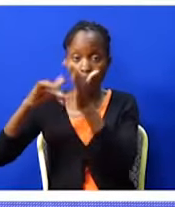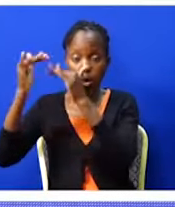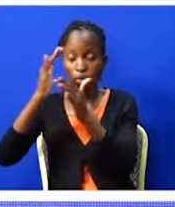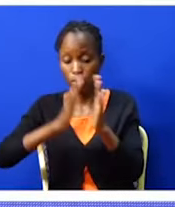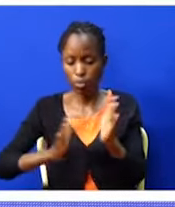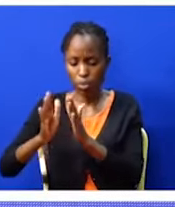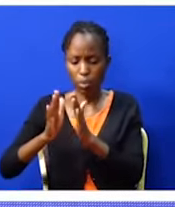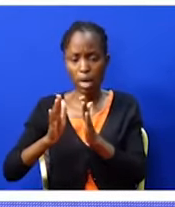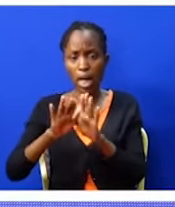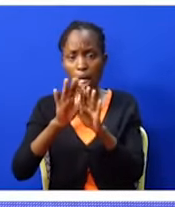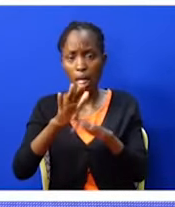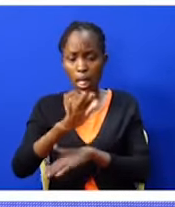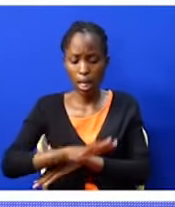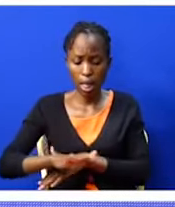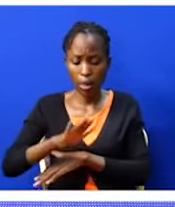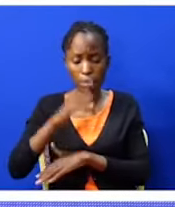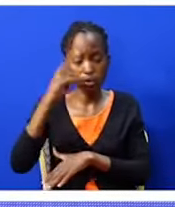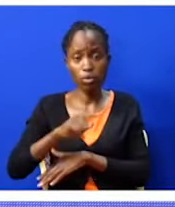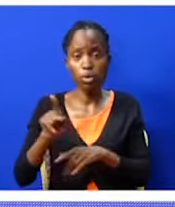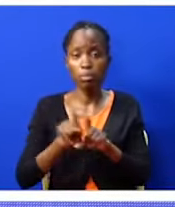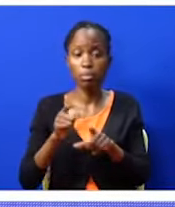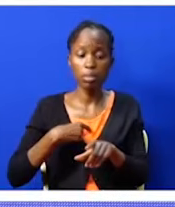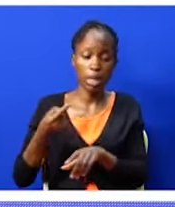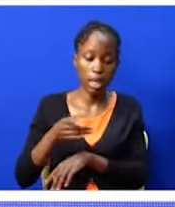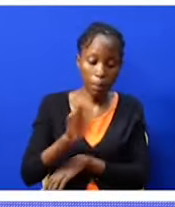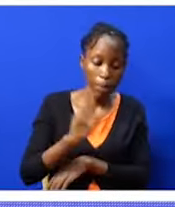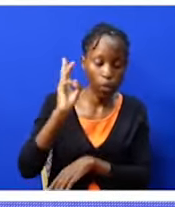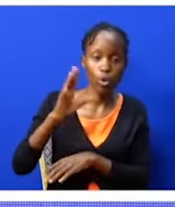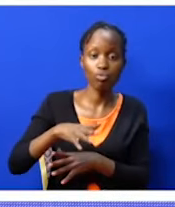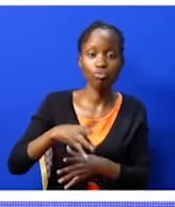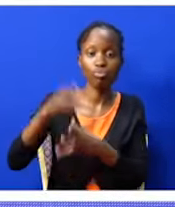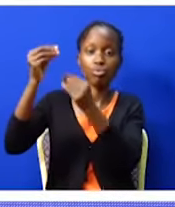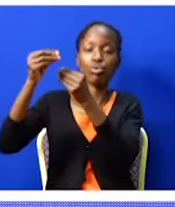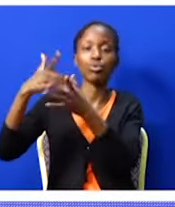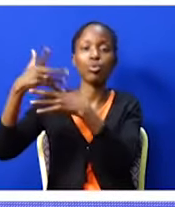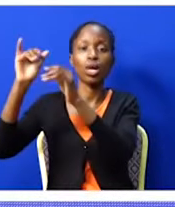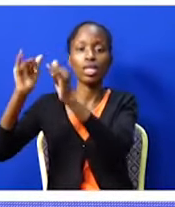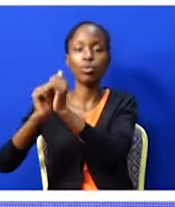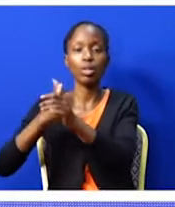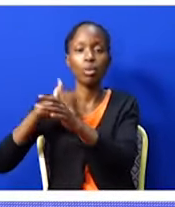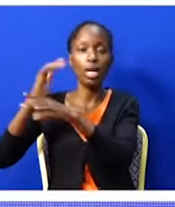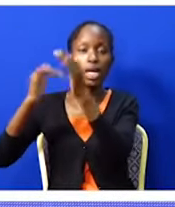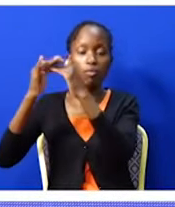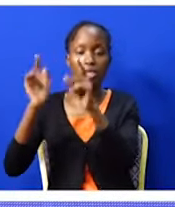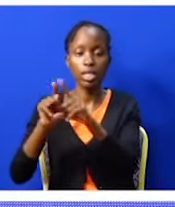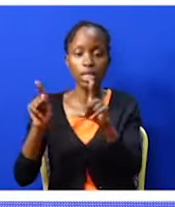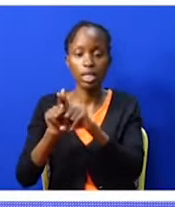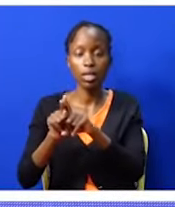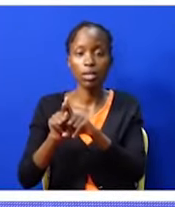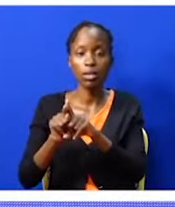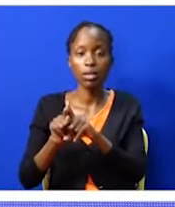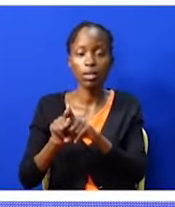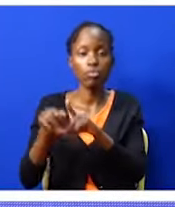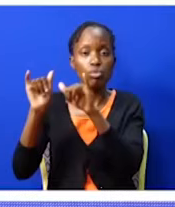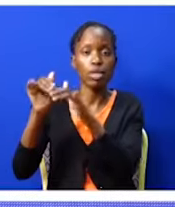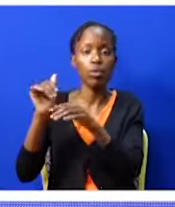for you, I will come back and take you to be with me. And you also may be where